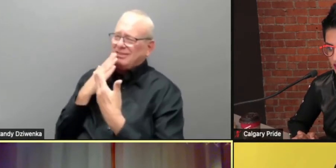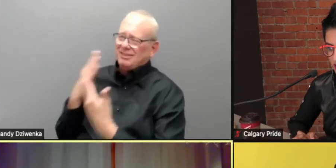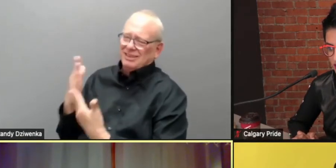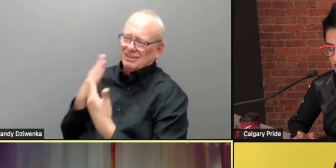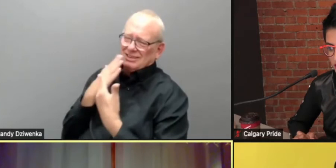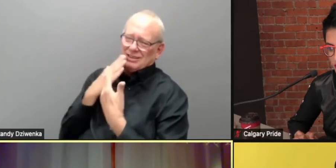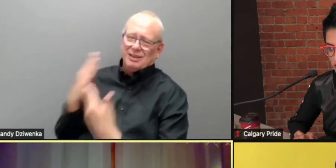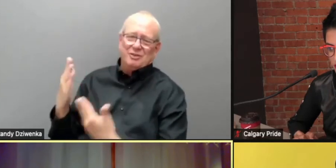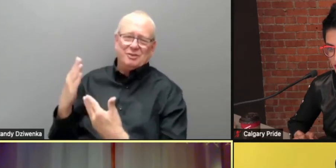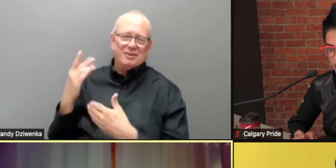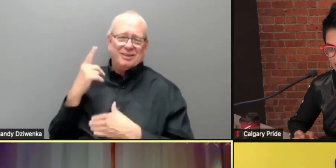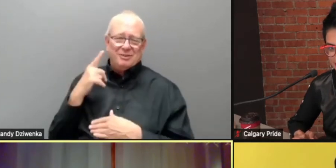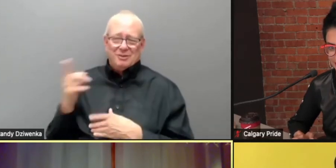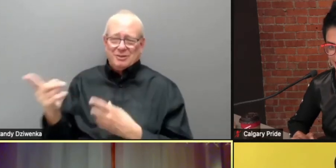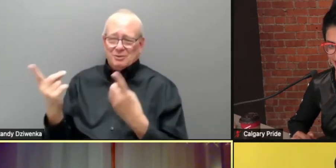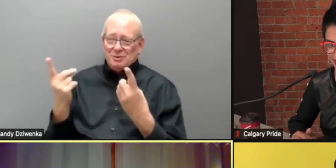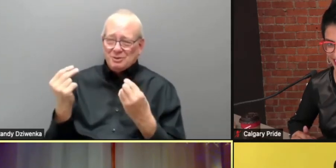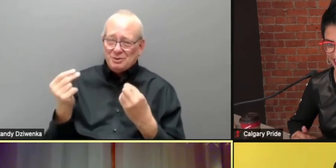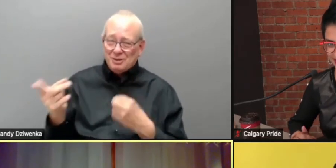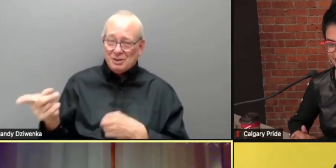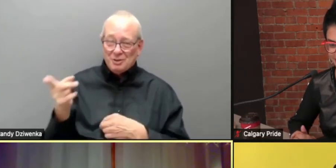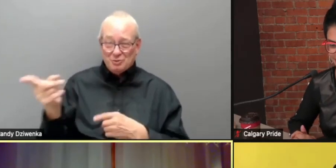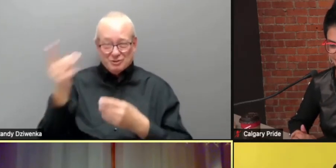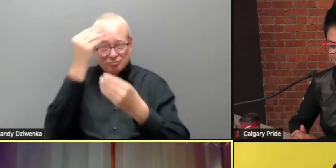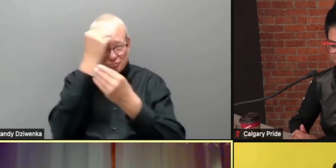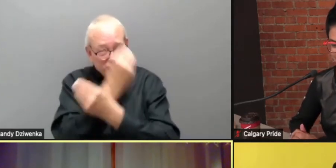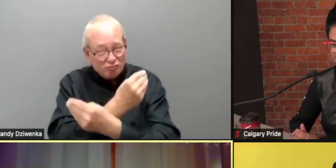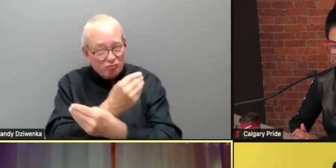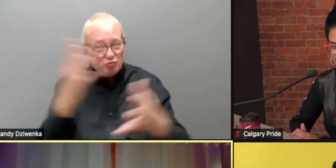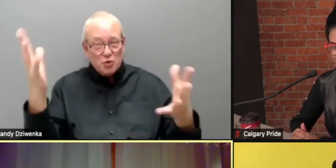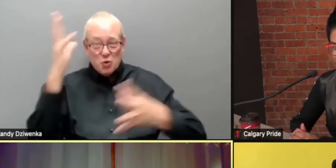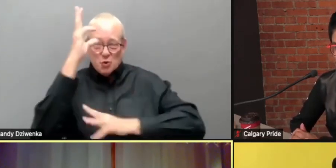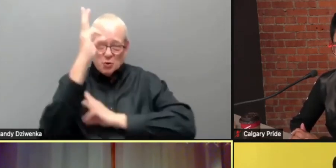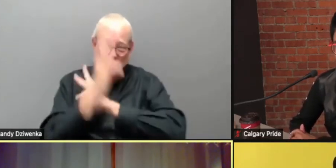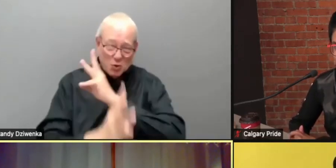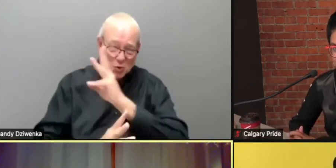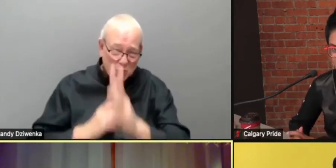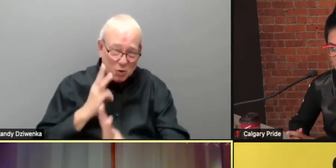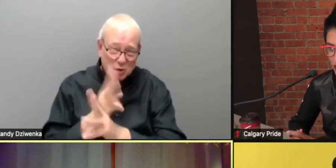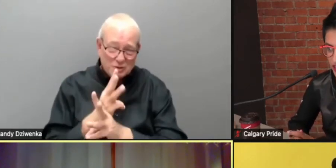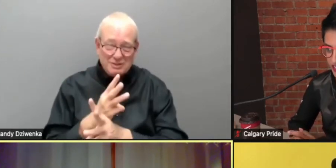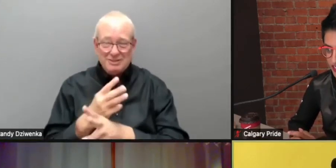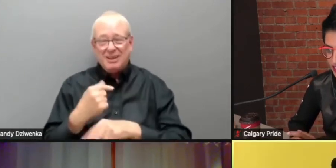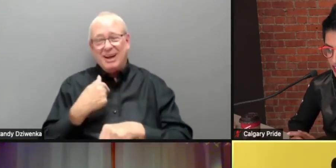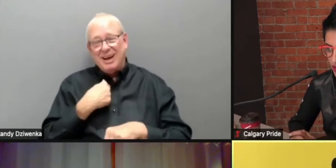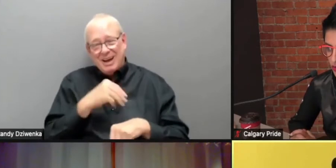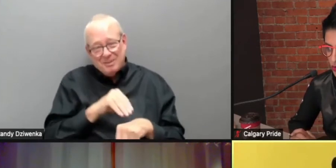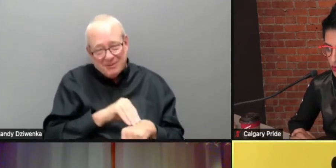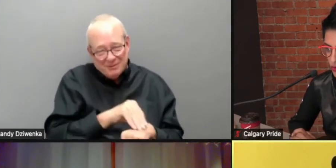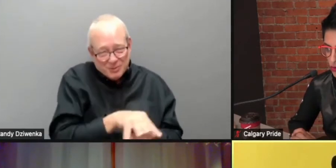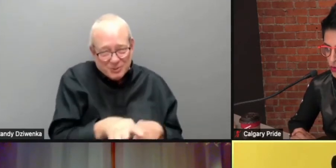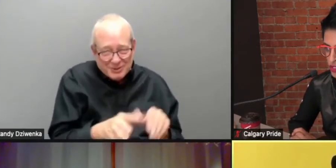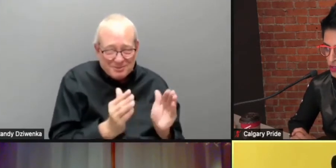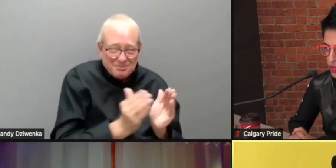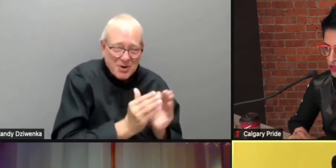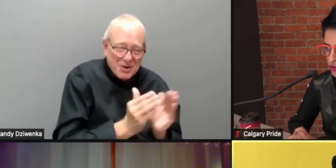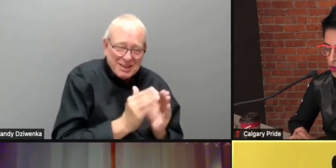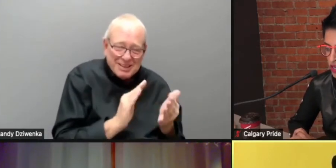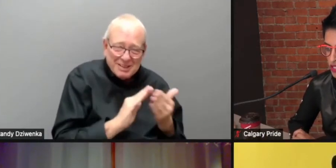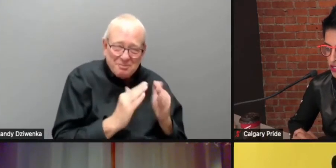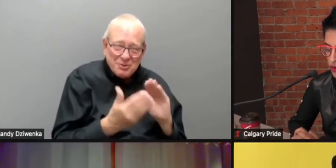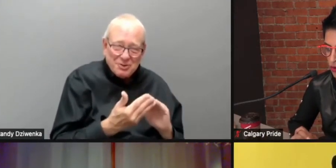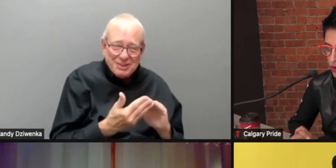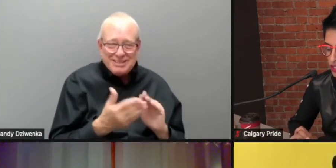doing it at a very minute scale. But we are doing it. So that's what counts. Thank you. We do